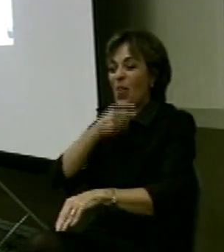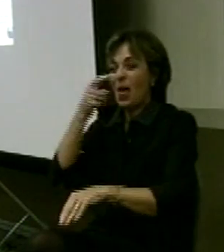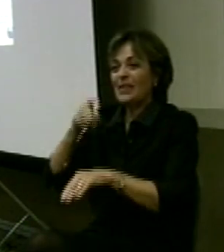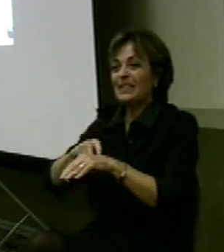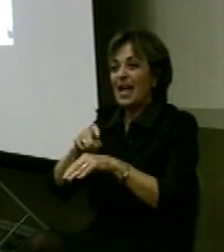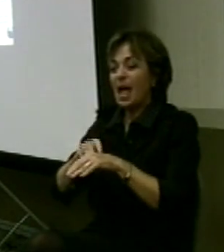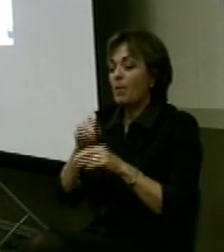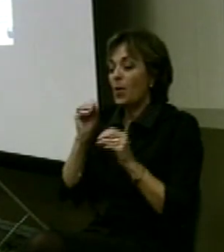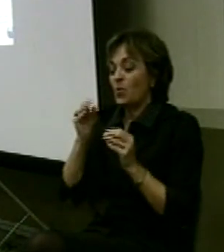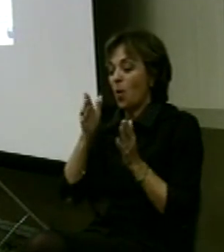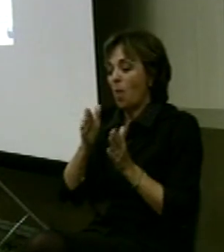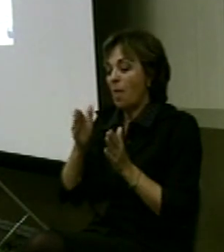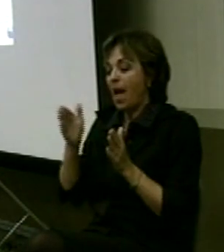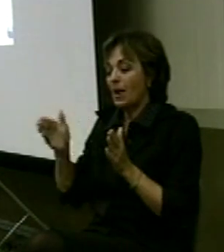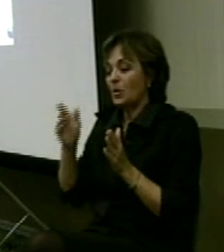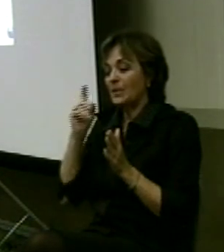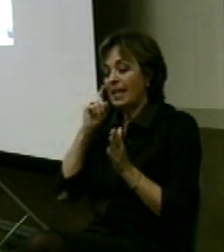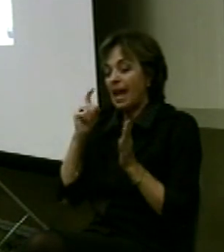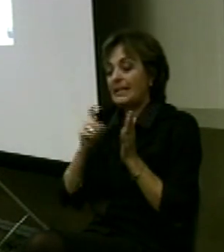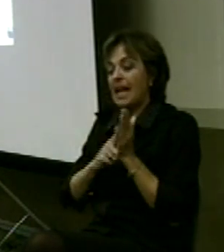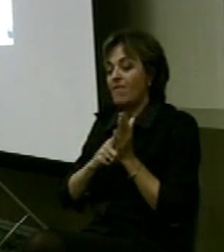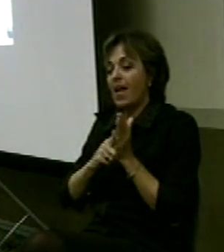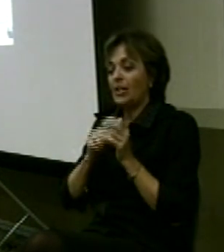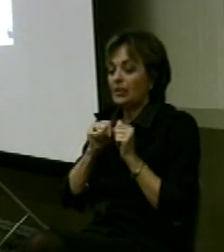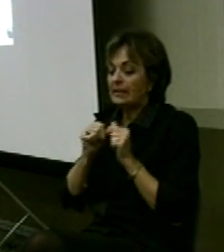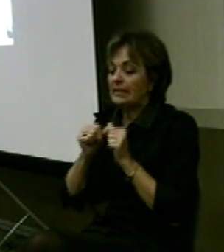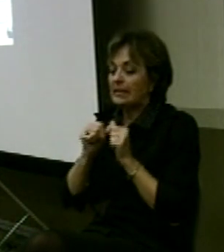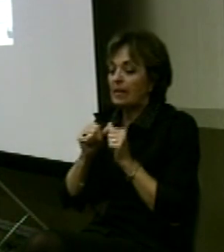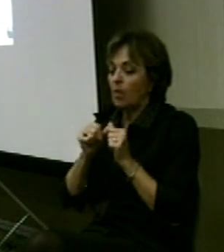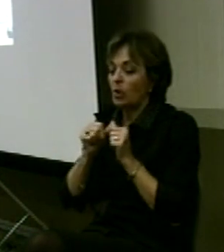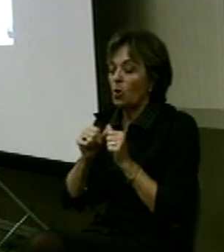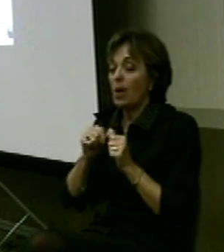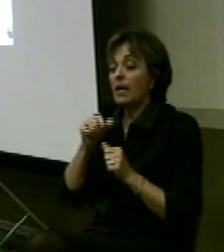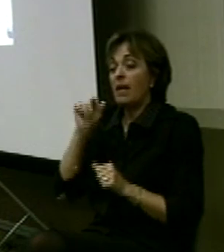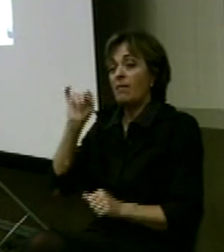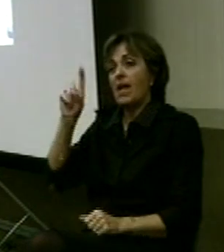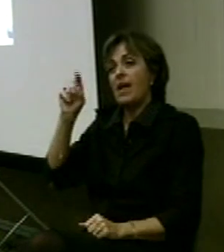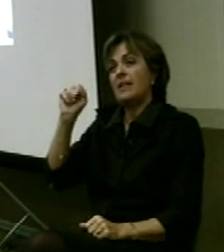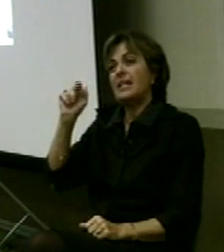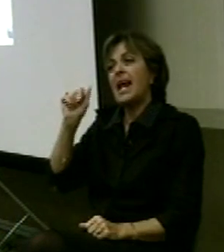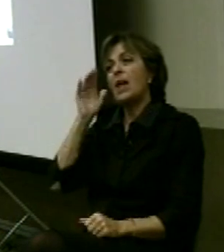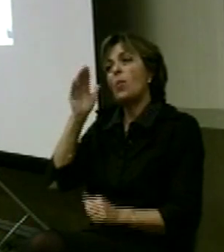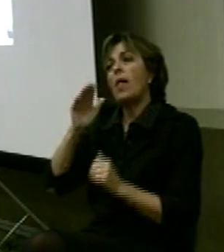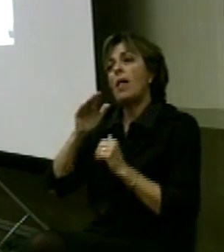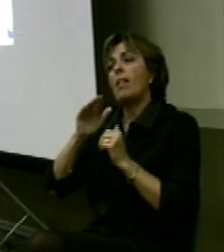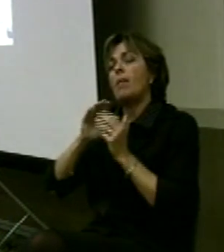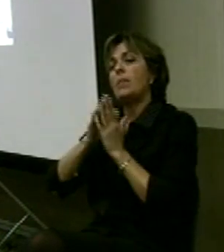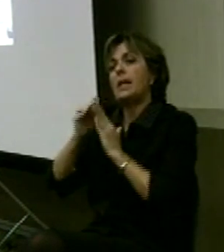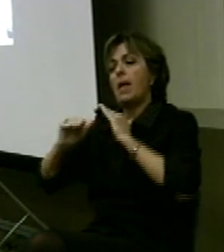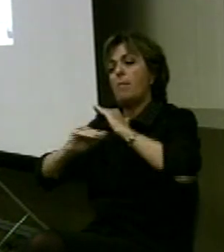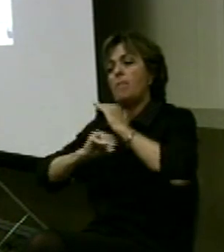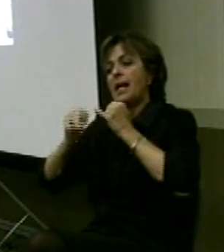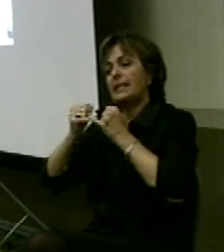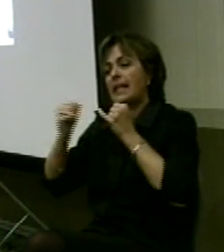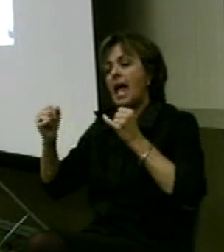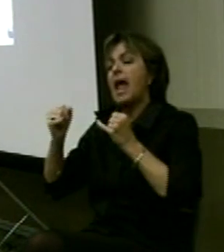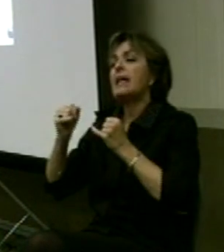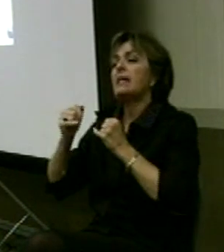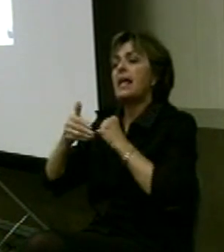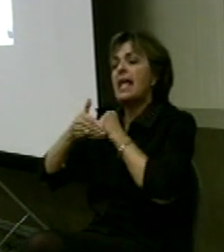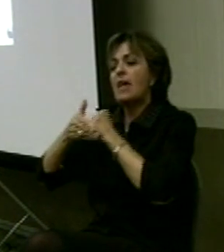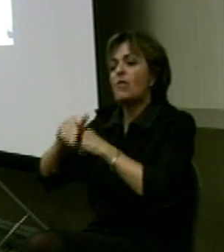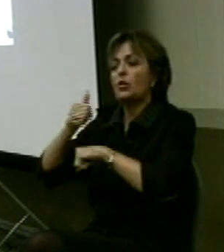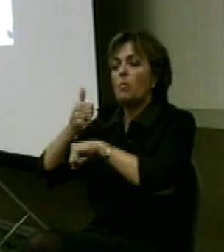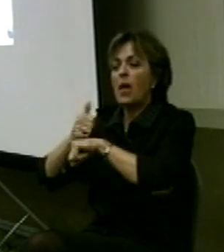time and no patterns are identified, basically keep on going. Your existing data will become your baseline. Implement an